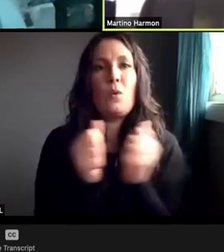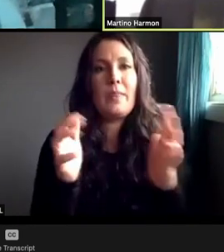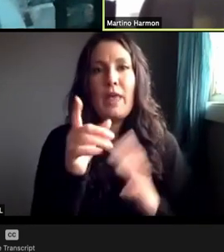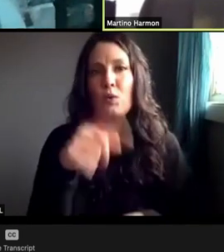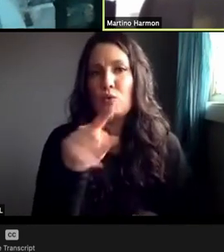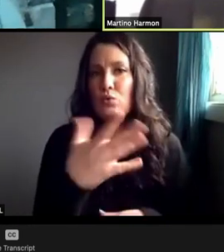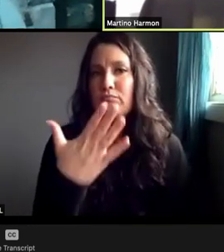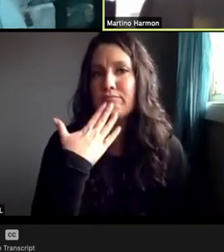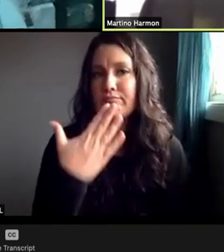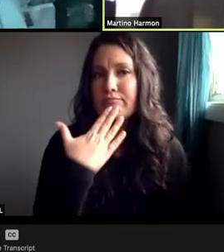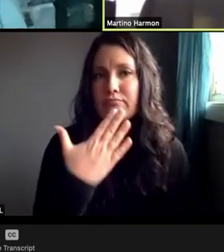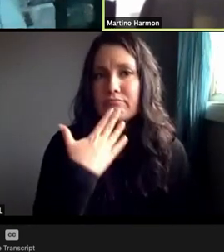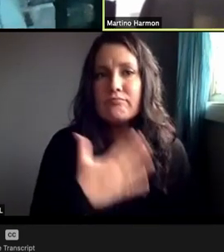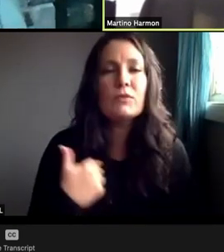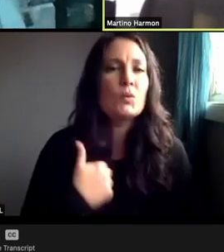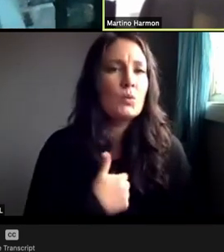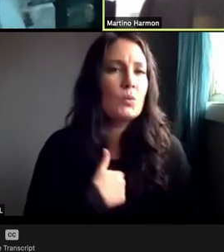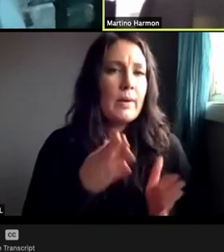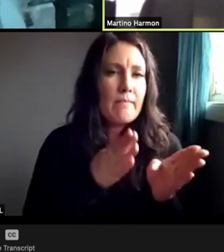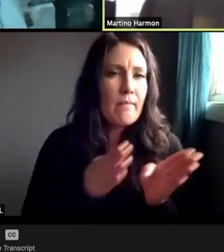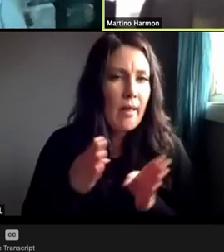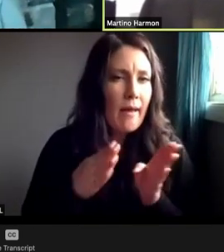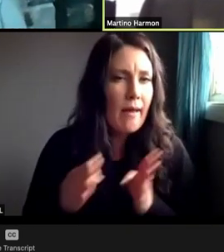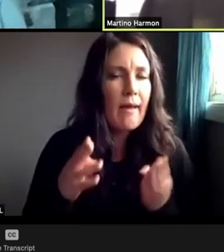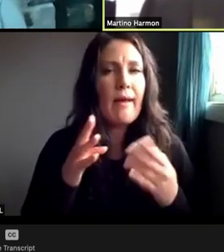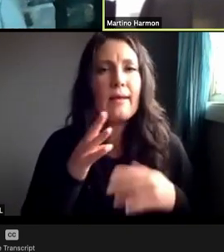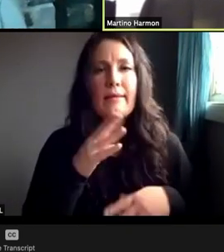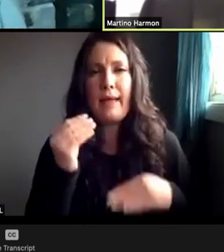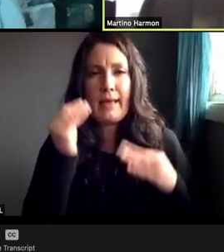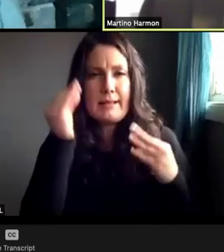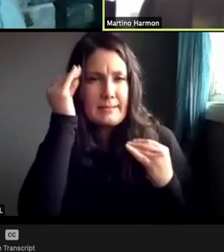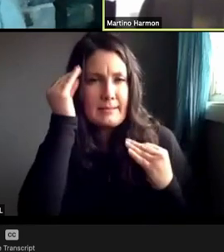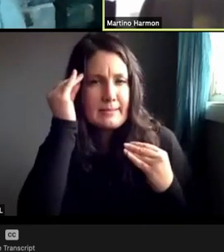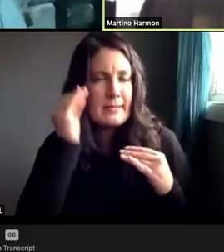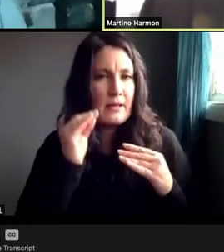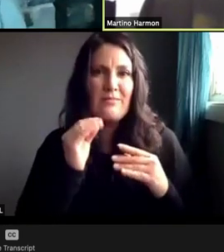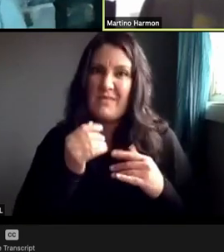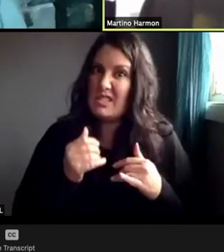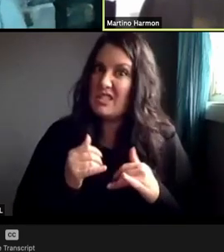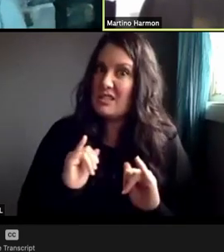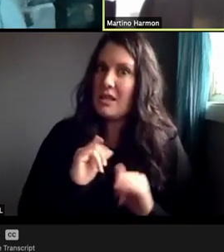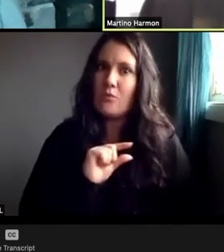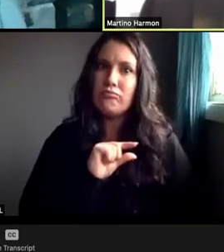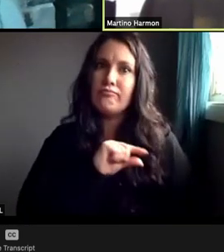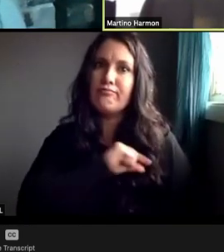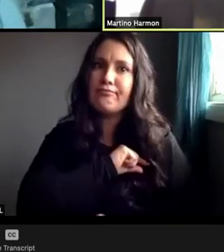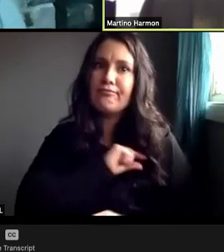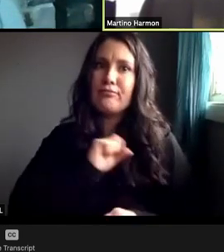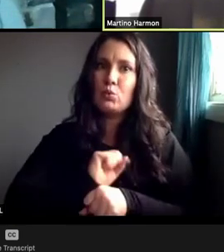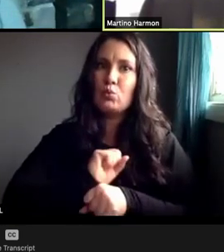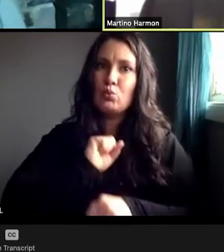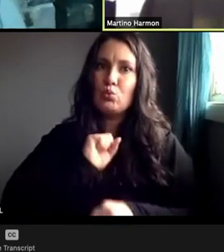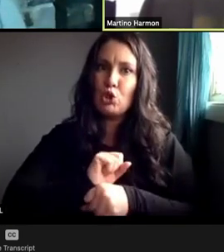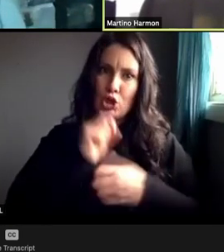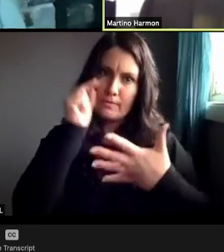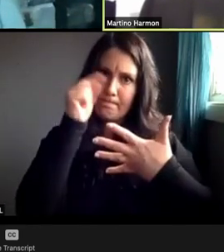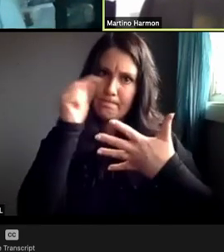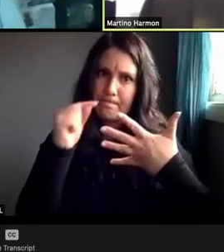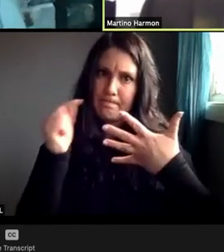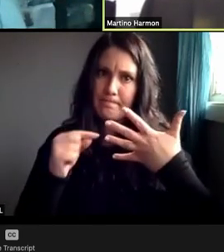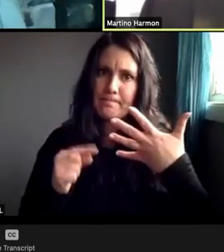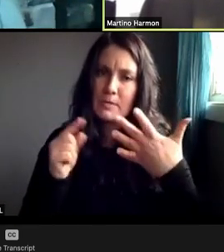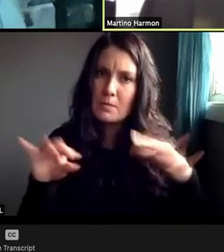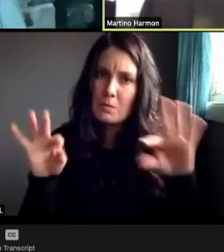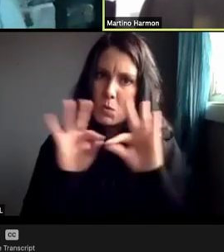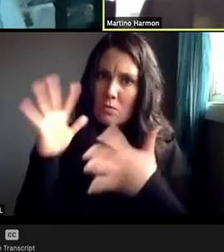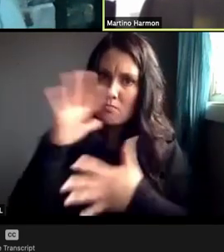strategic in resource planning while still delivering on our core work, to the communications and marketing teams who help us to keep closely in